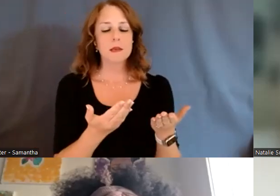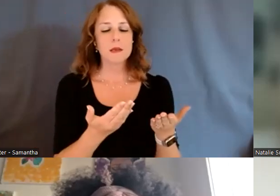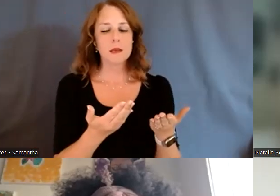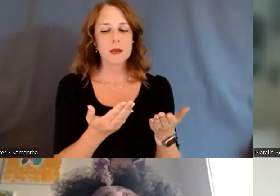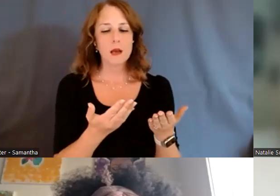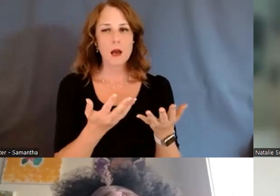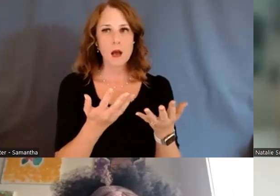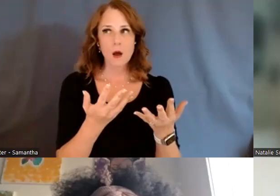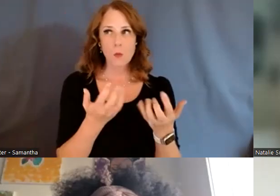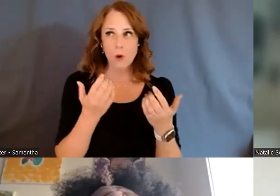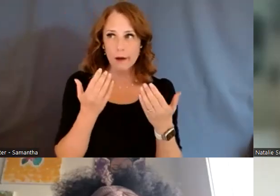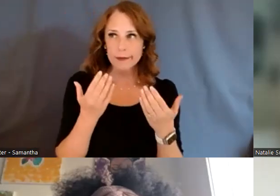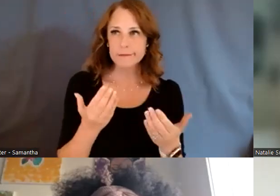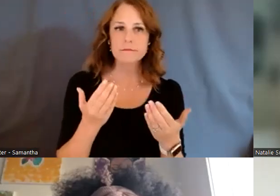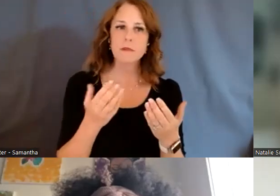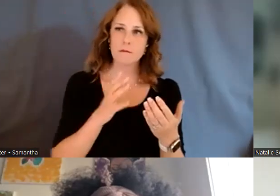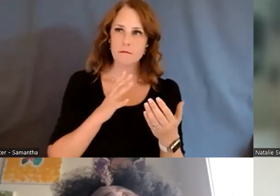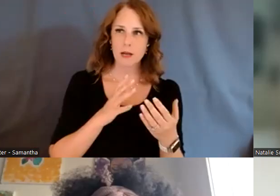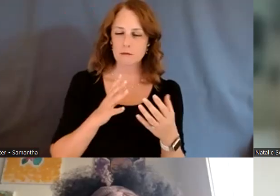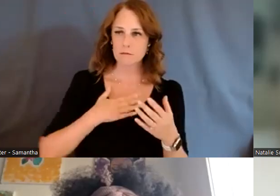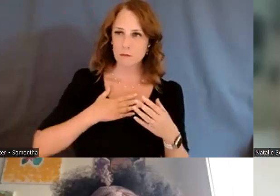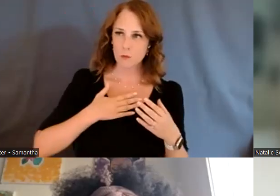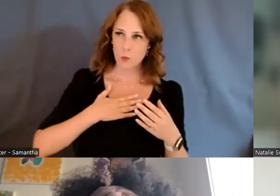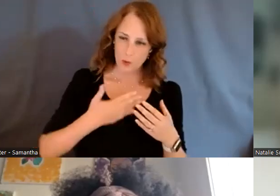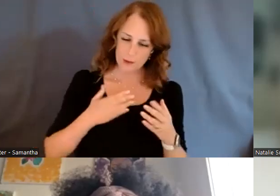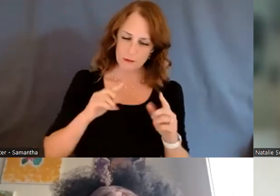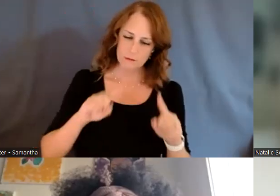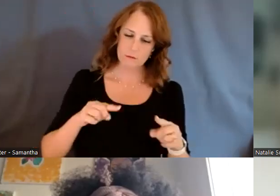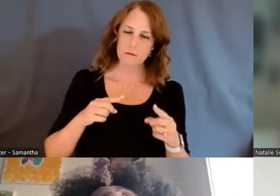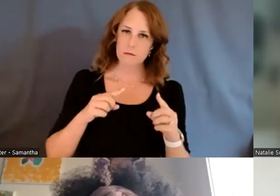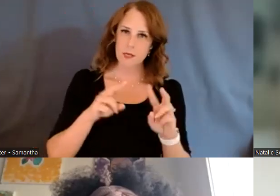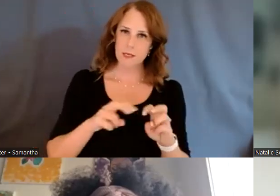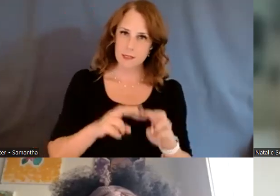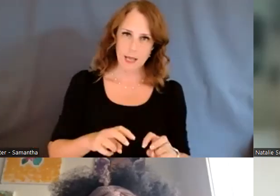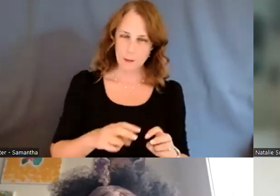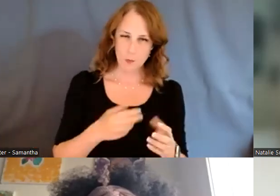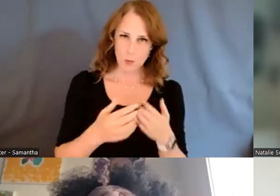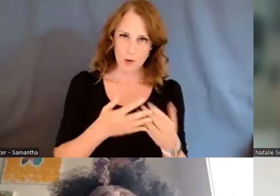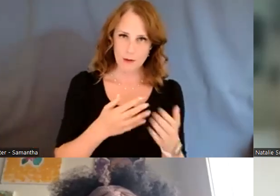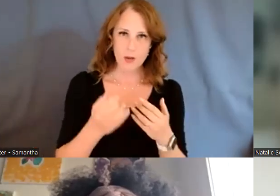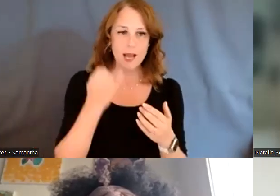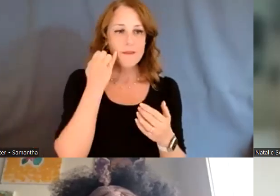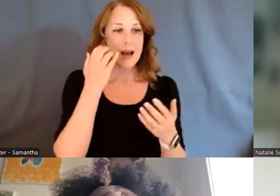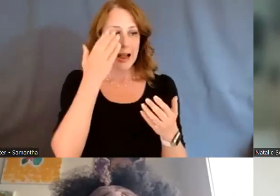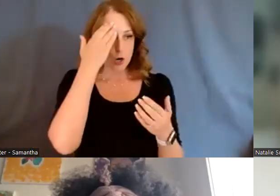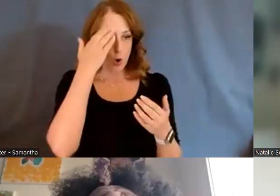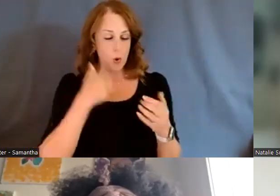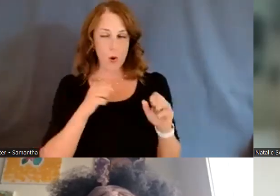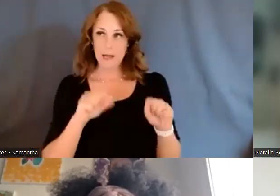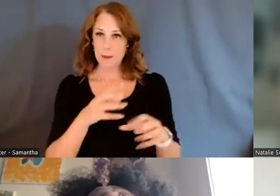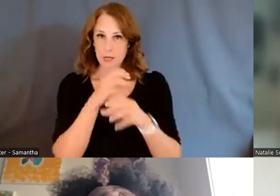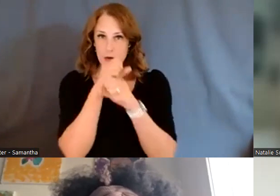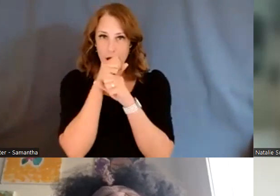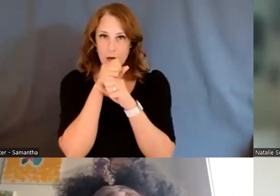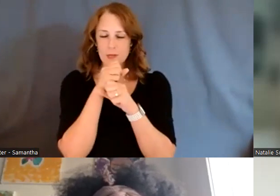eager to have the exam done, or even a portion of the exam, whatever it is, if they know that they have that choice. So I think